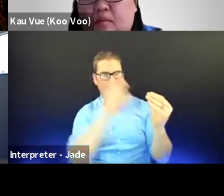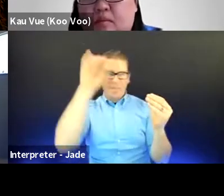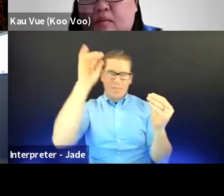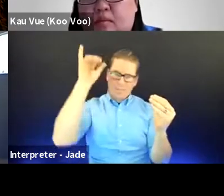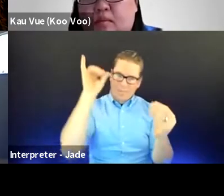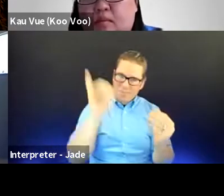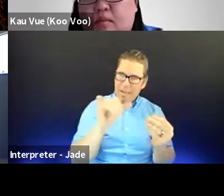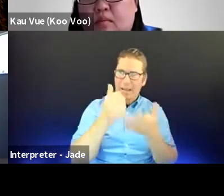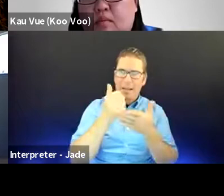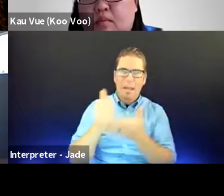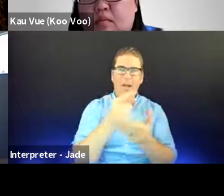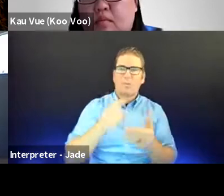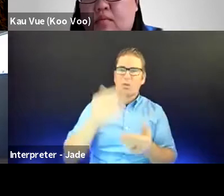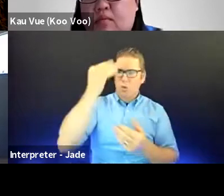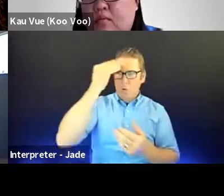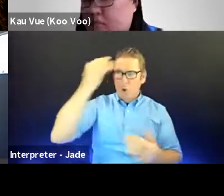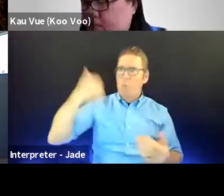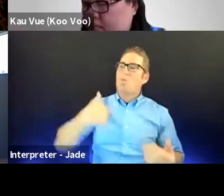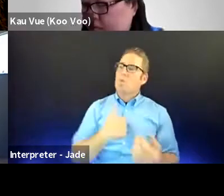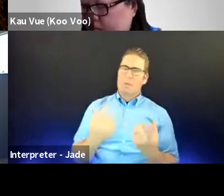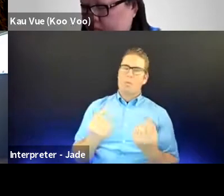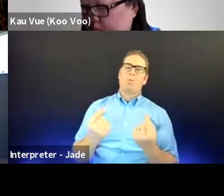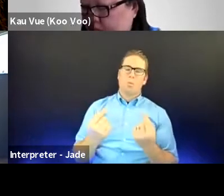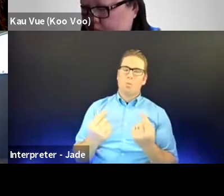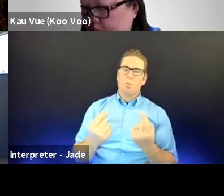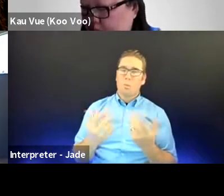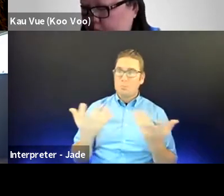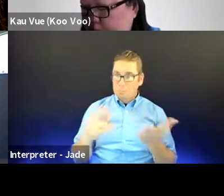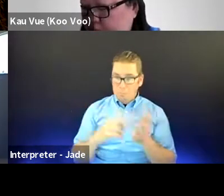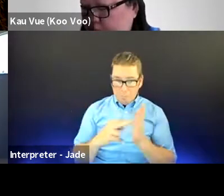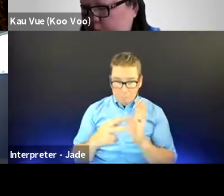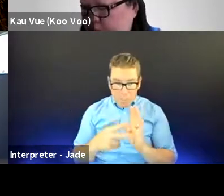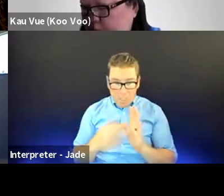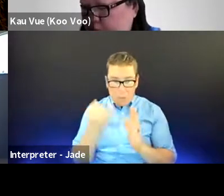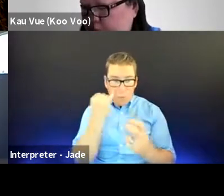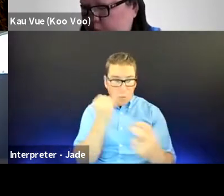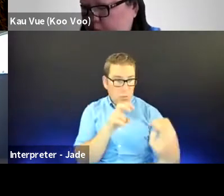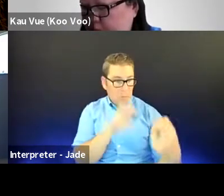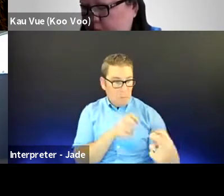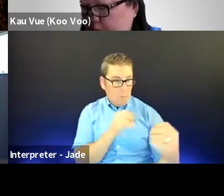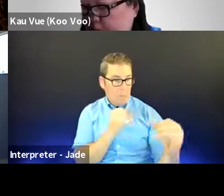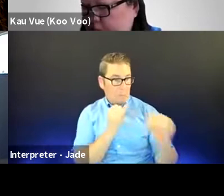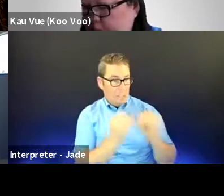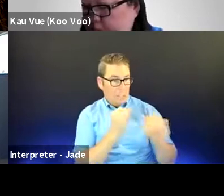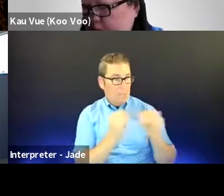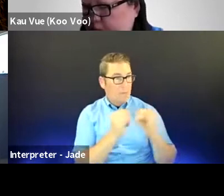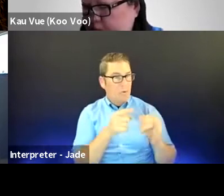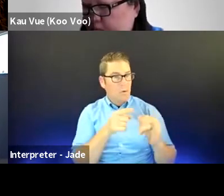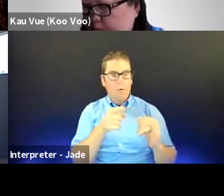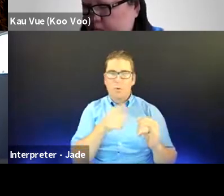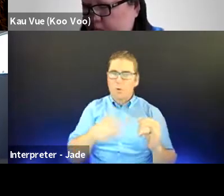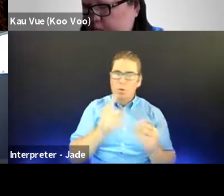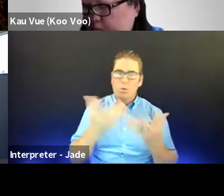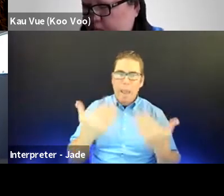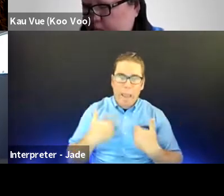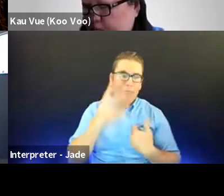do so that in the interview, you'll be able to speak about that sort of work or that policy or